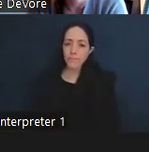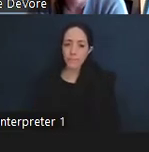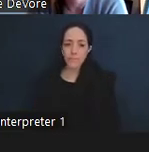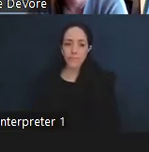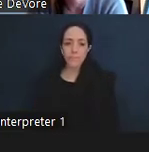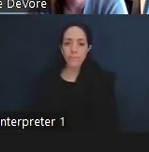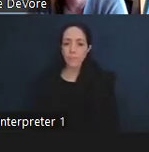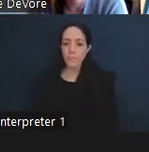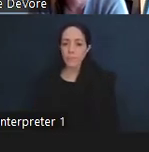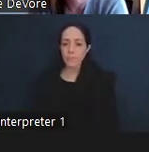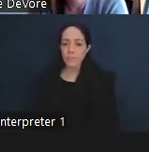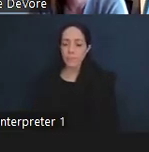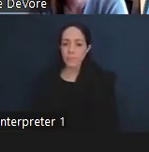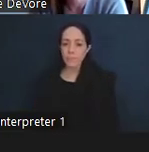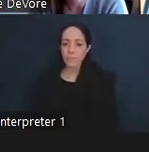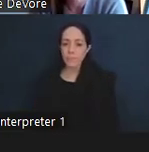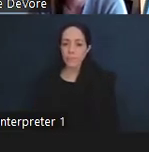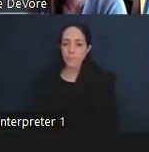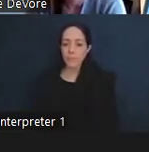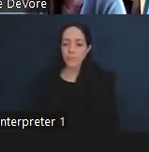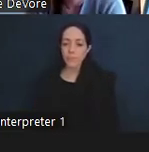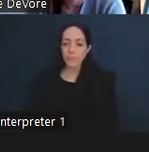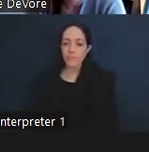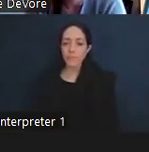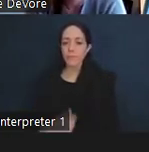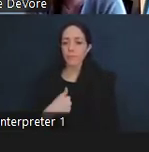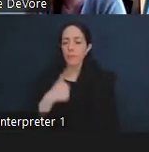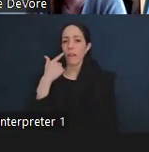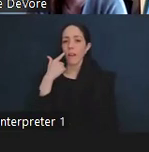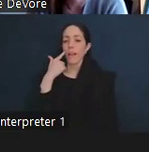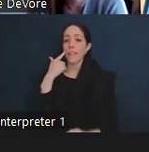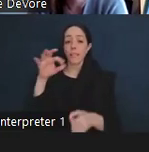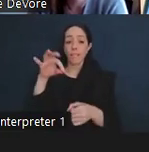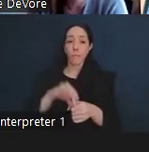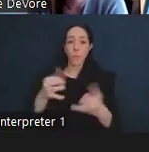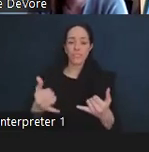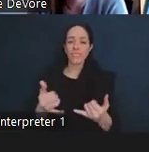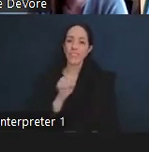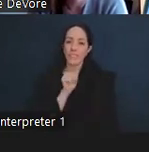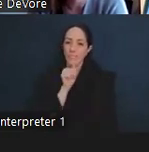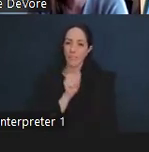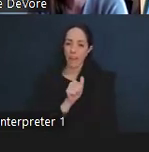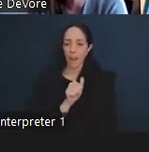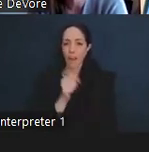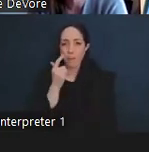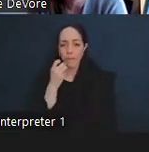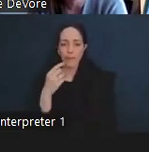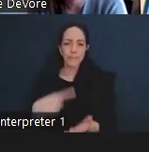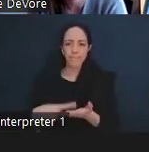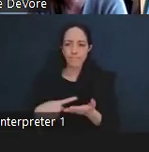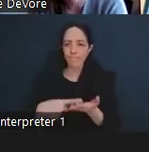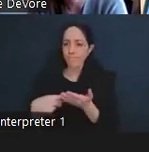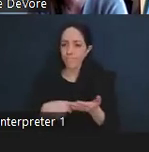before people answer, I'm thinking we probably should not come to a vote on this today. My thought would be to ask Sarah